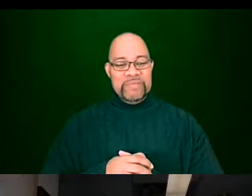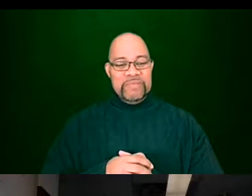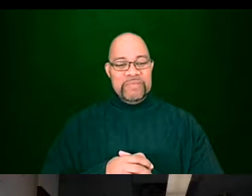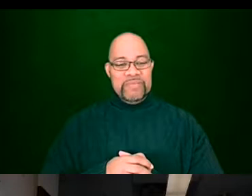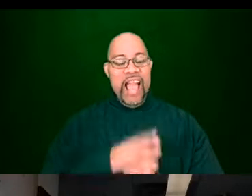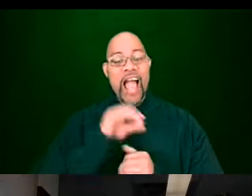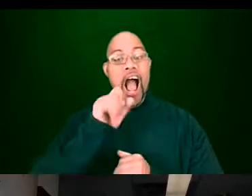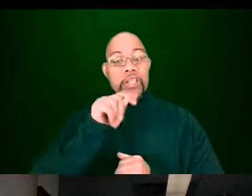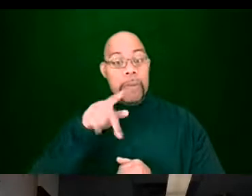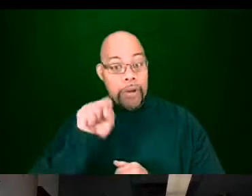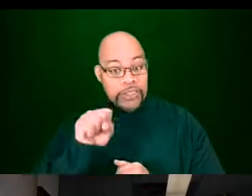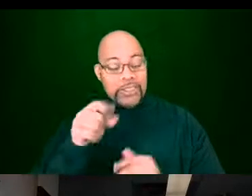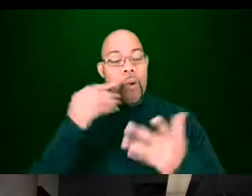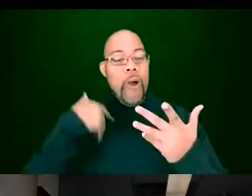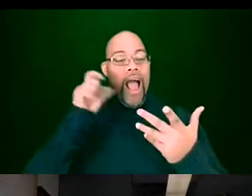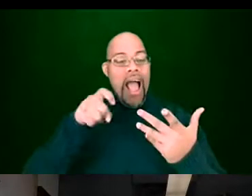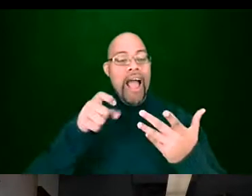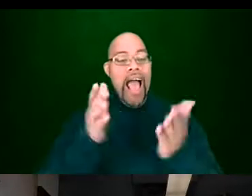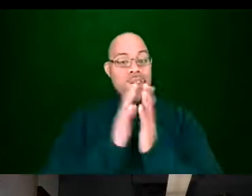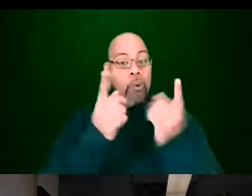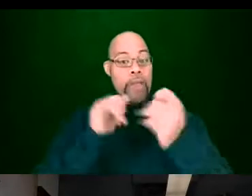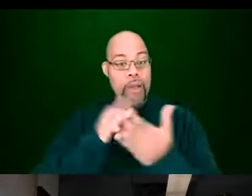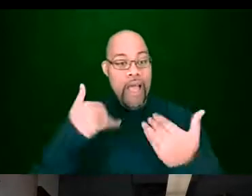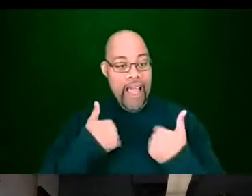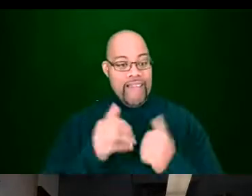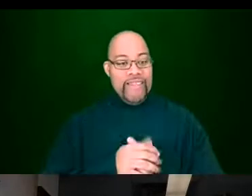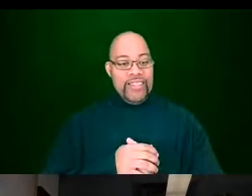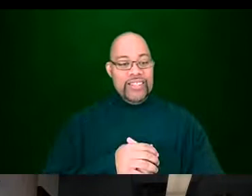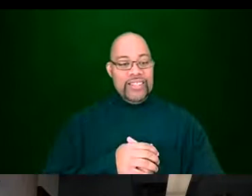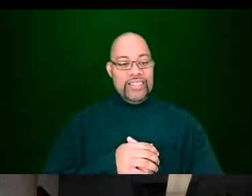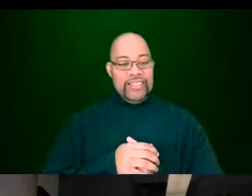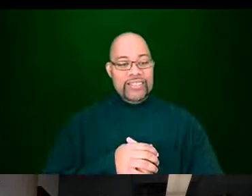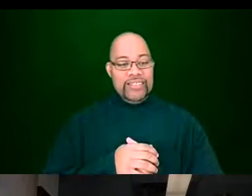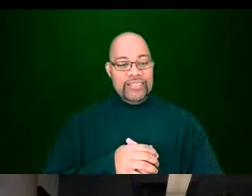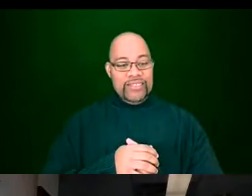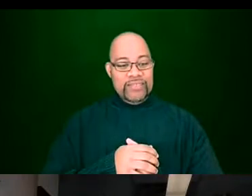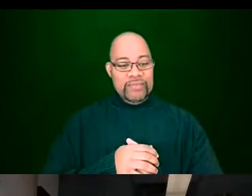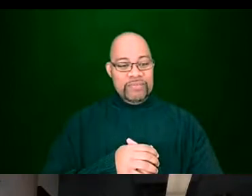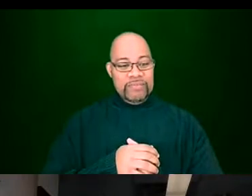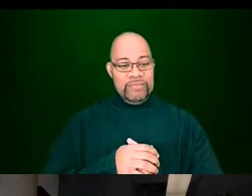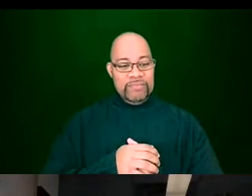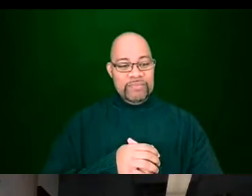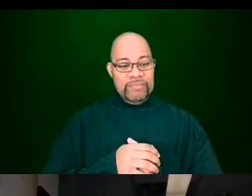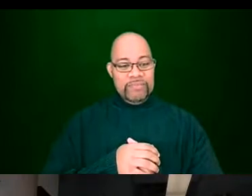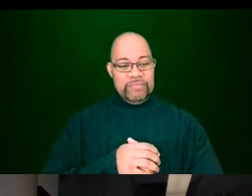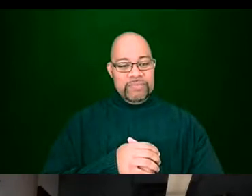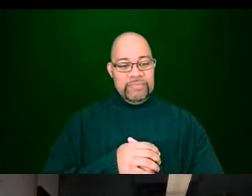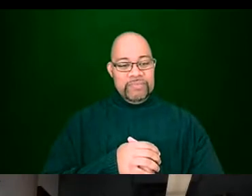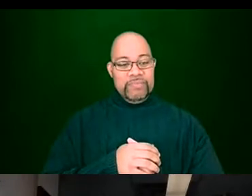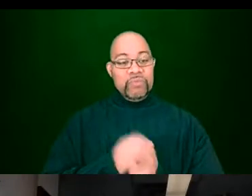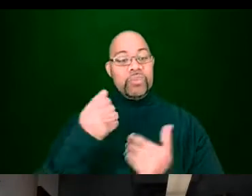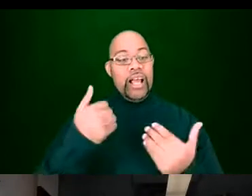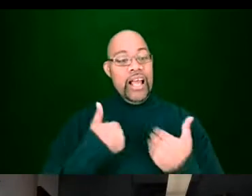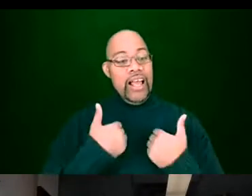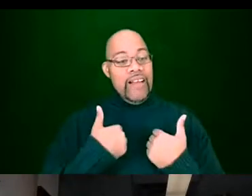Here we go. So we're gonna ask our questions now. We have a whole list of things to ask. Go ahead, Lulu,